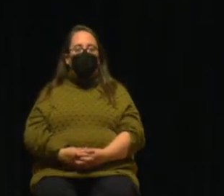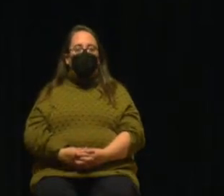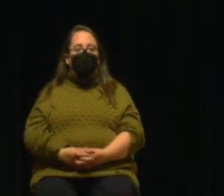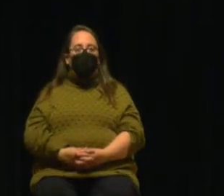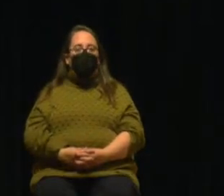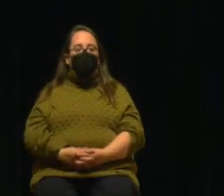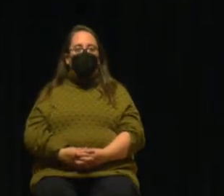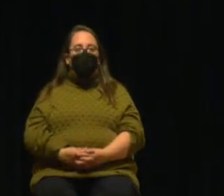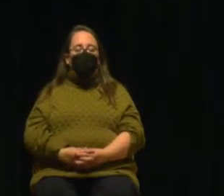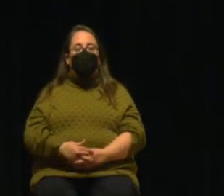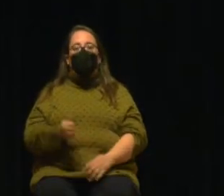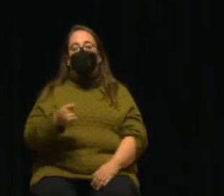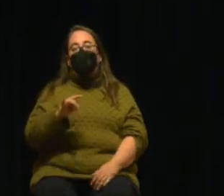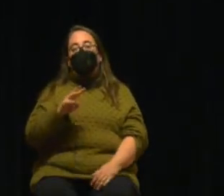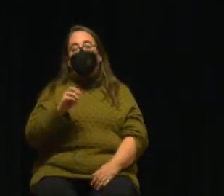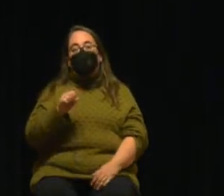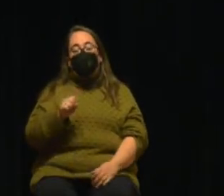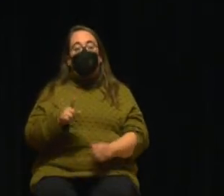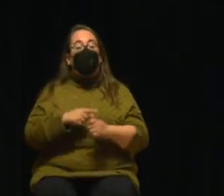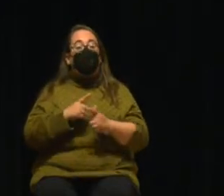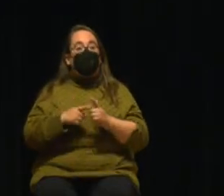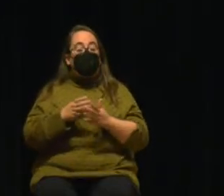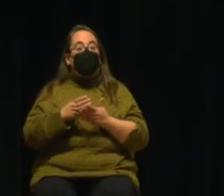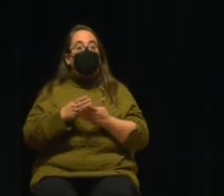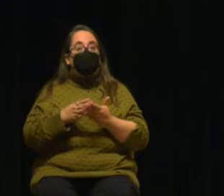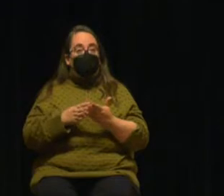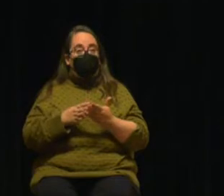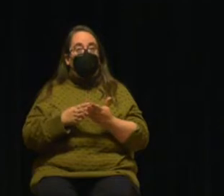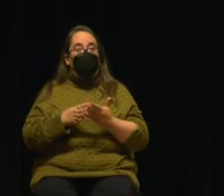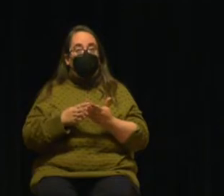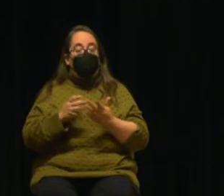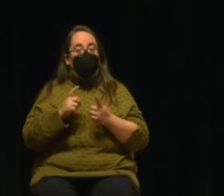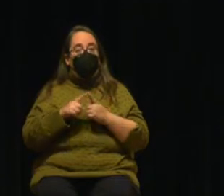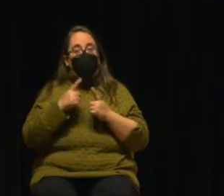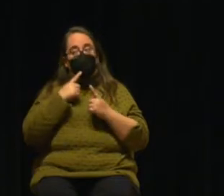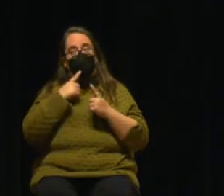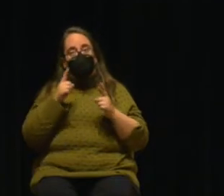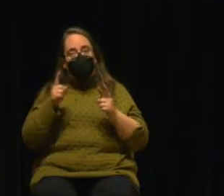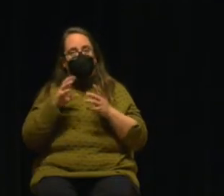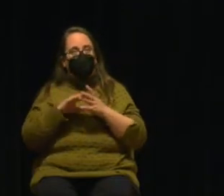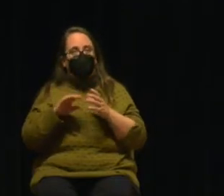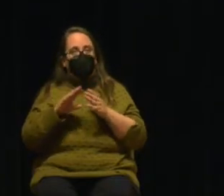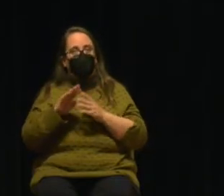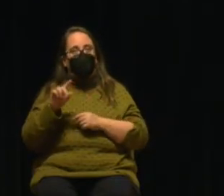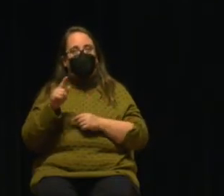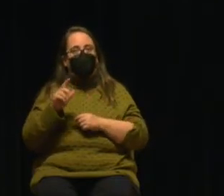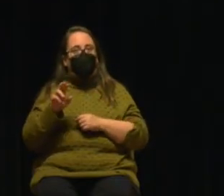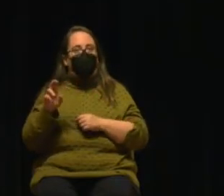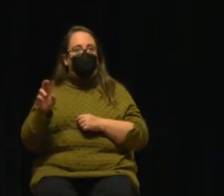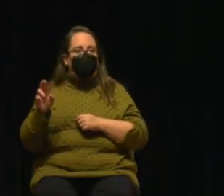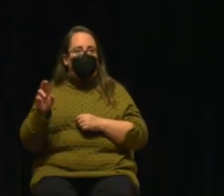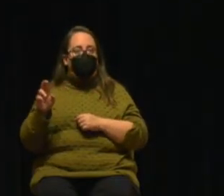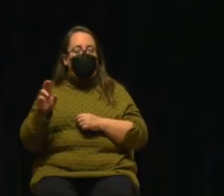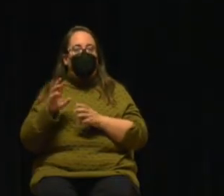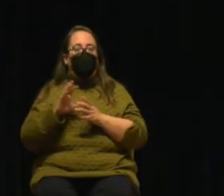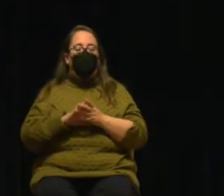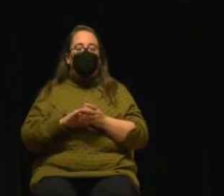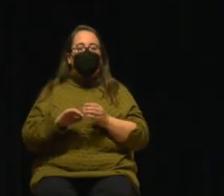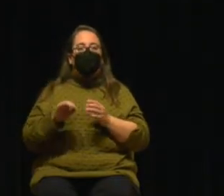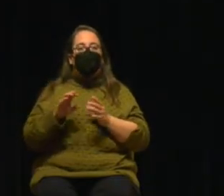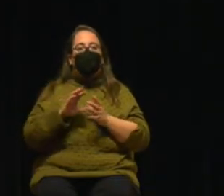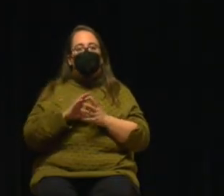Already by the 1860s, there were those who wanted to tell the Underground Railroad as a story